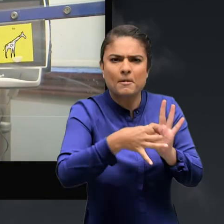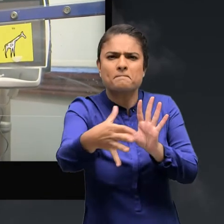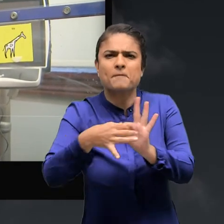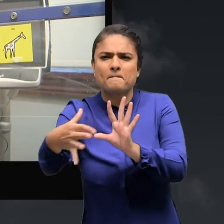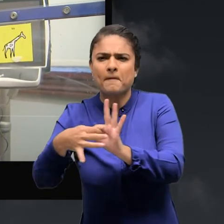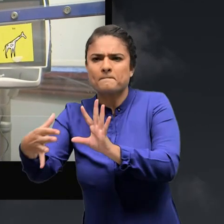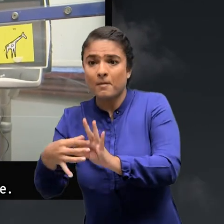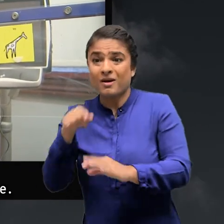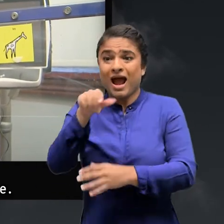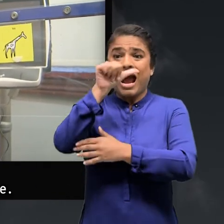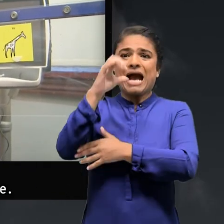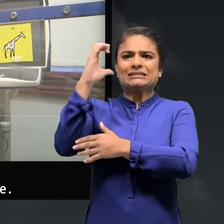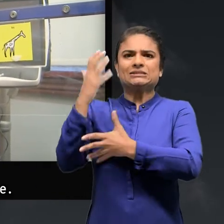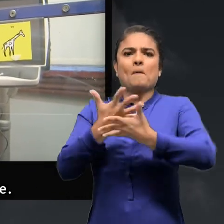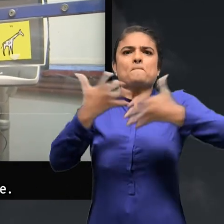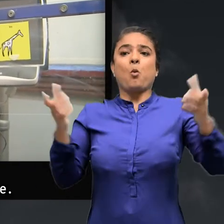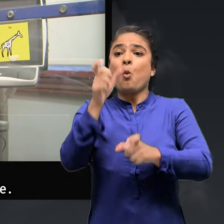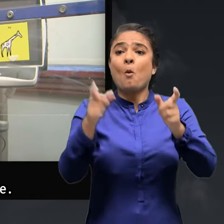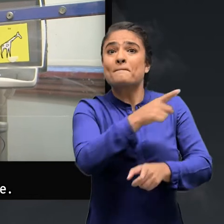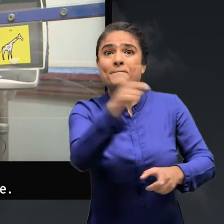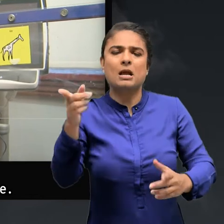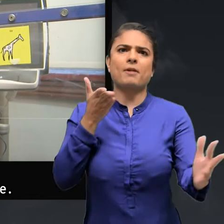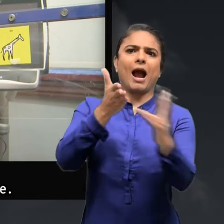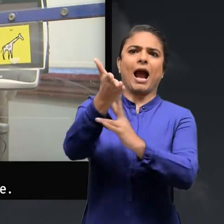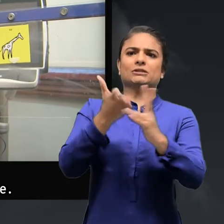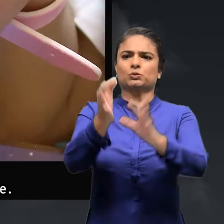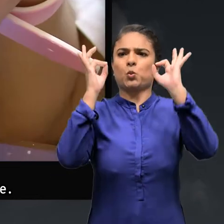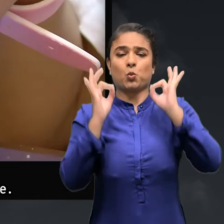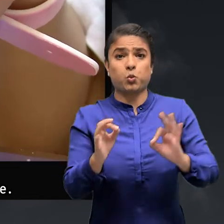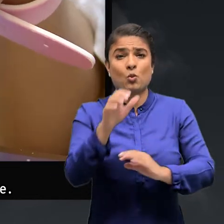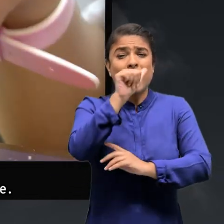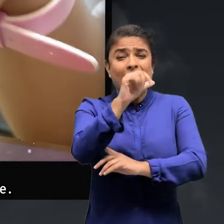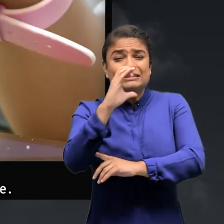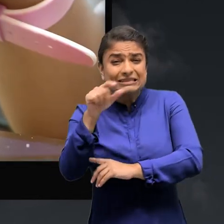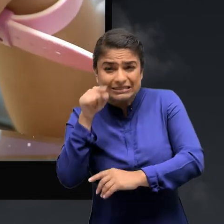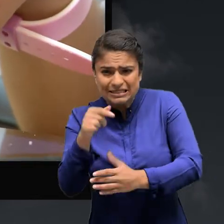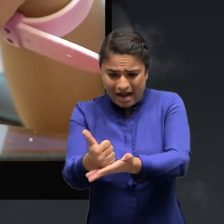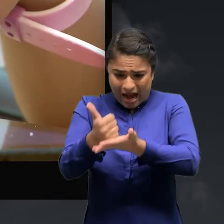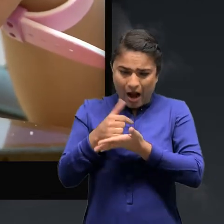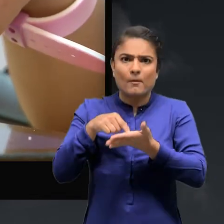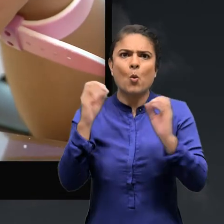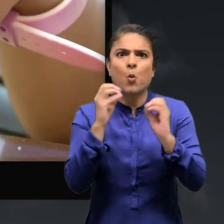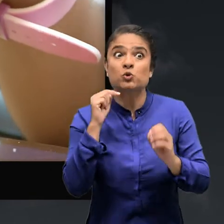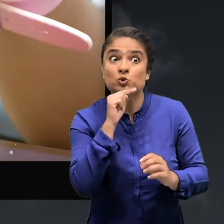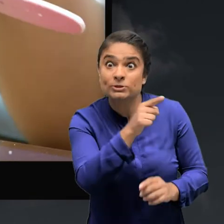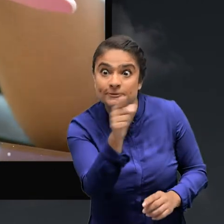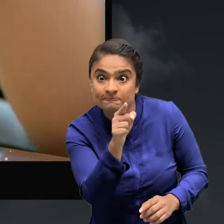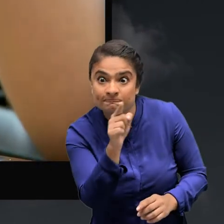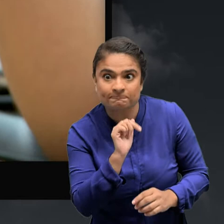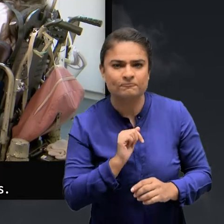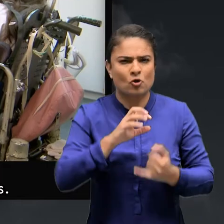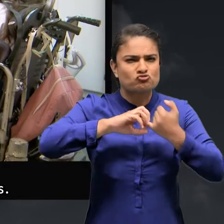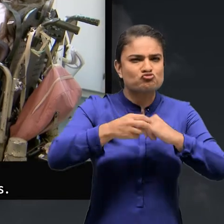mobile technologies. It has made AAC a little bit more accessible to many people. Without